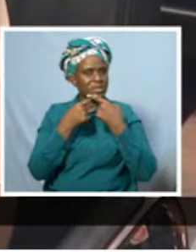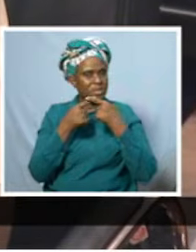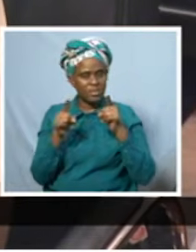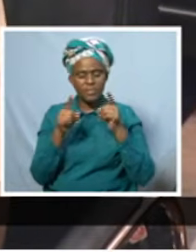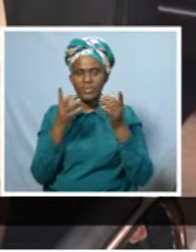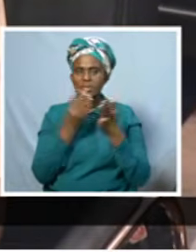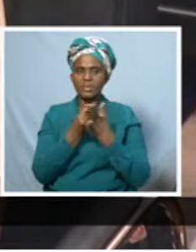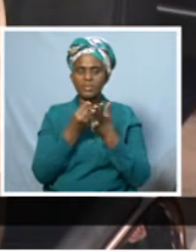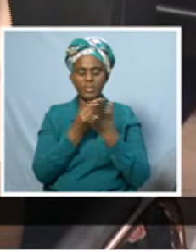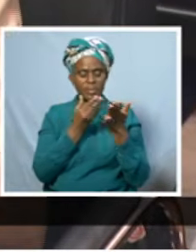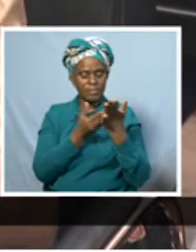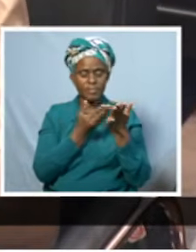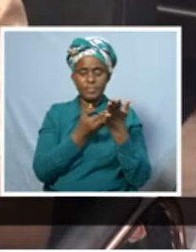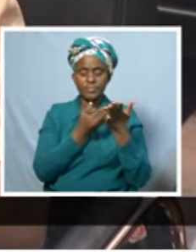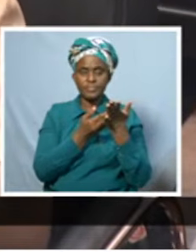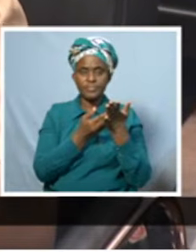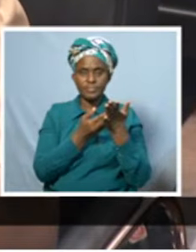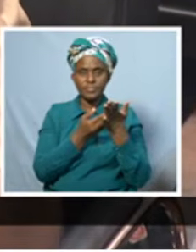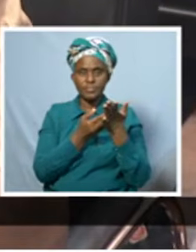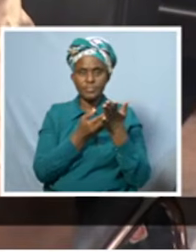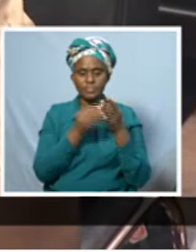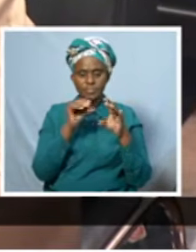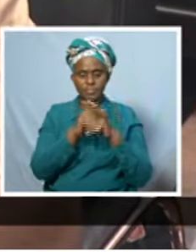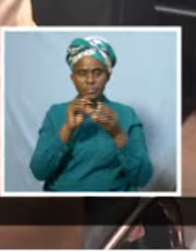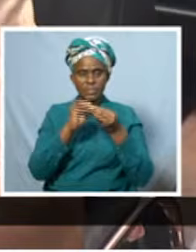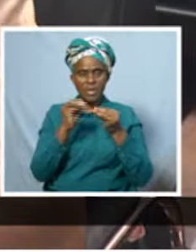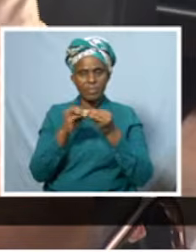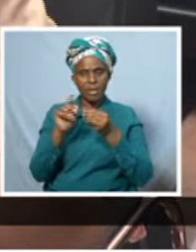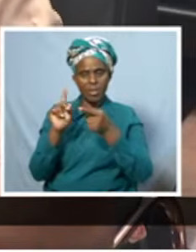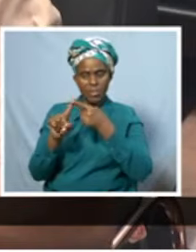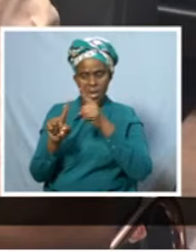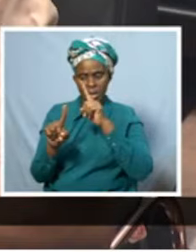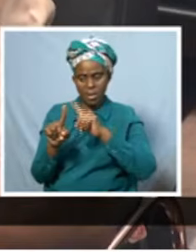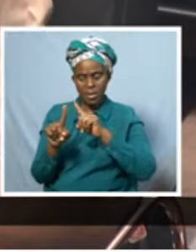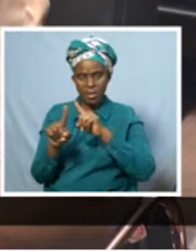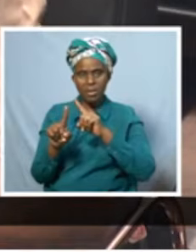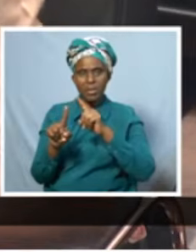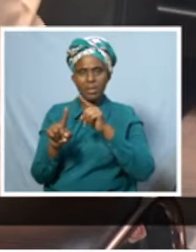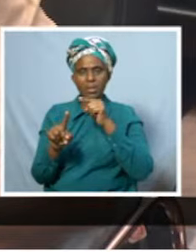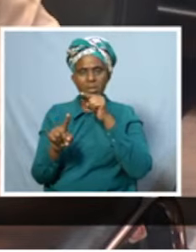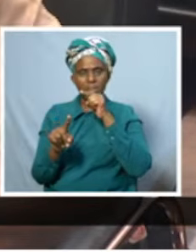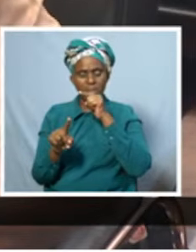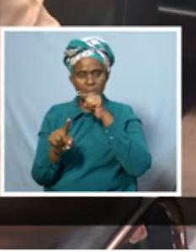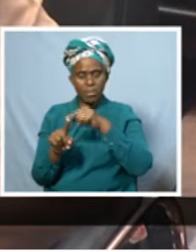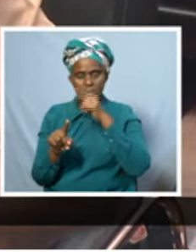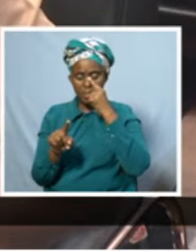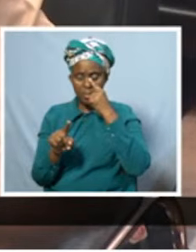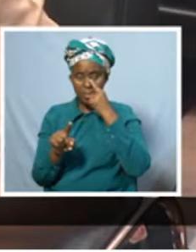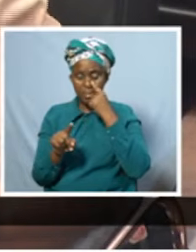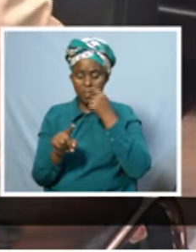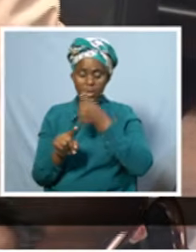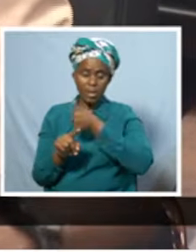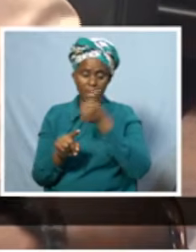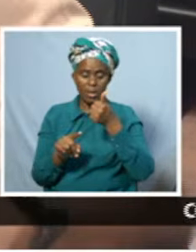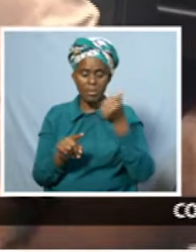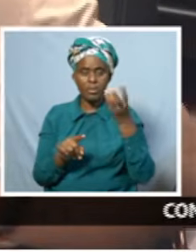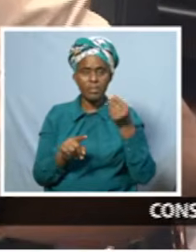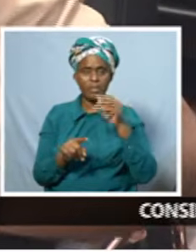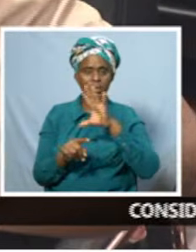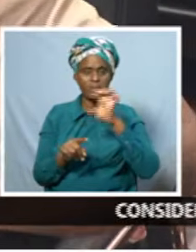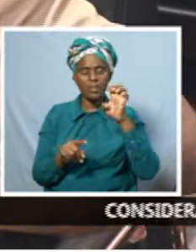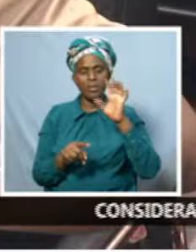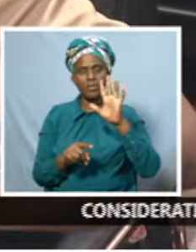amount in Appendix 1. The other amount is